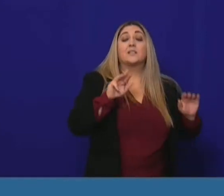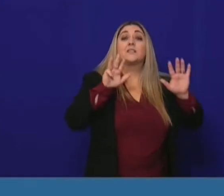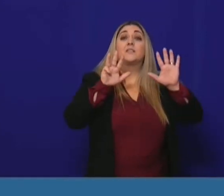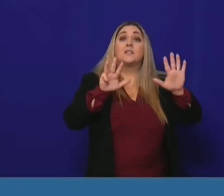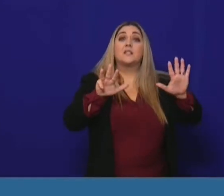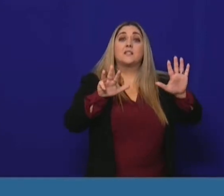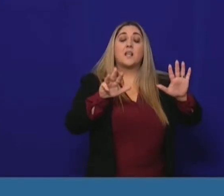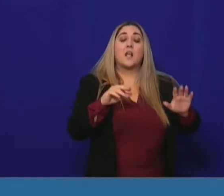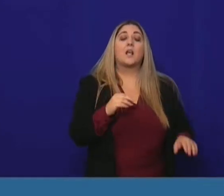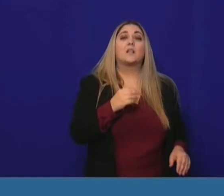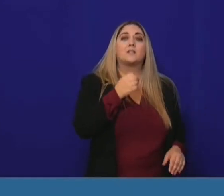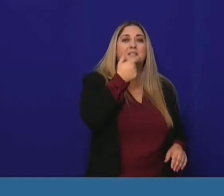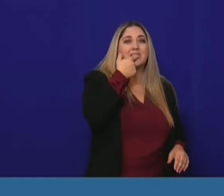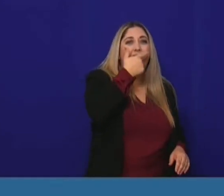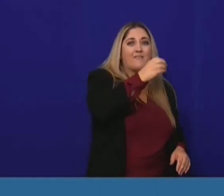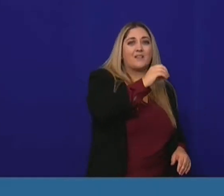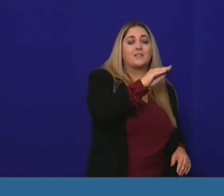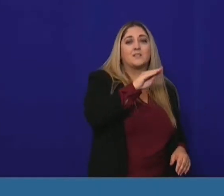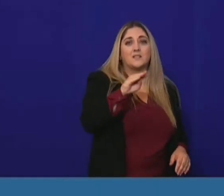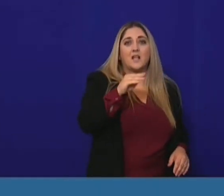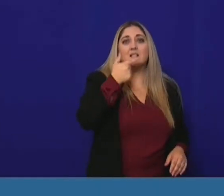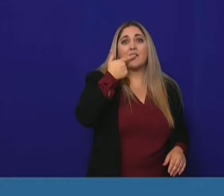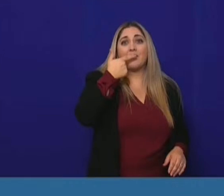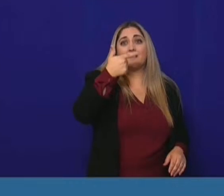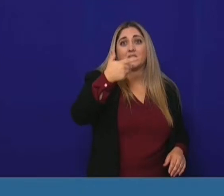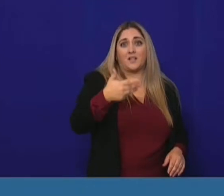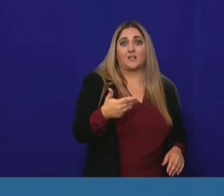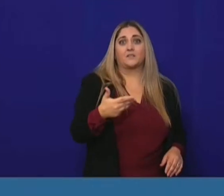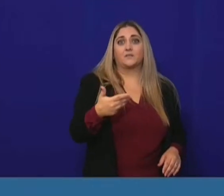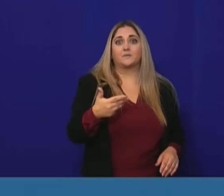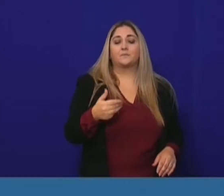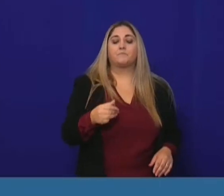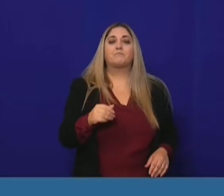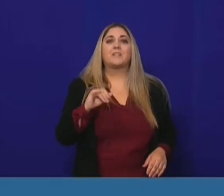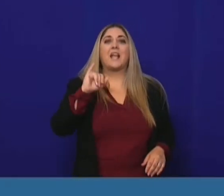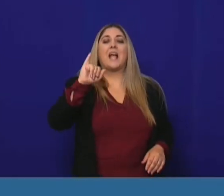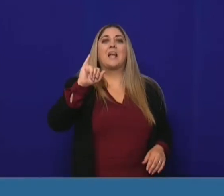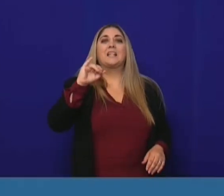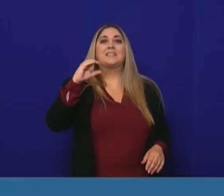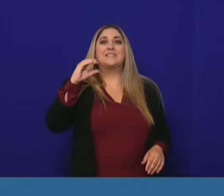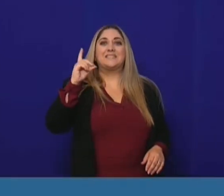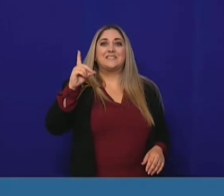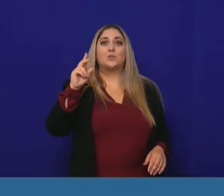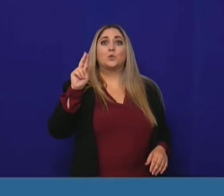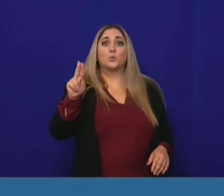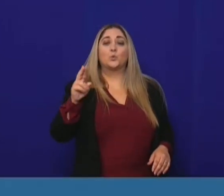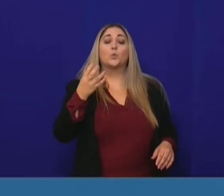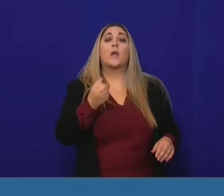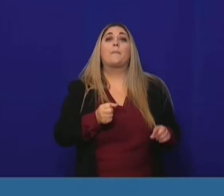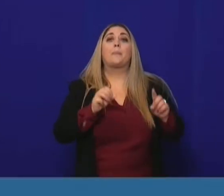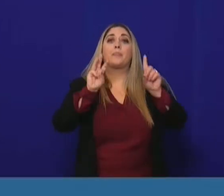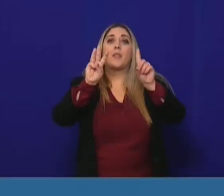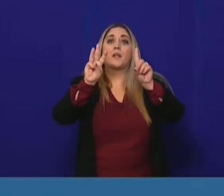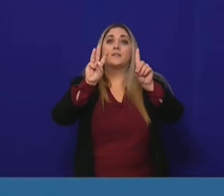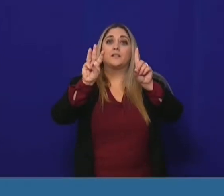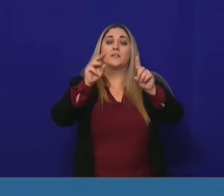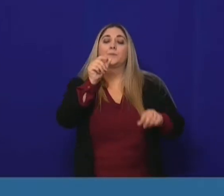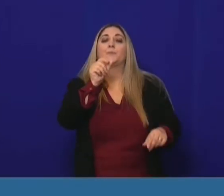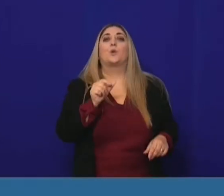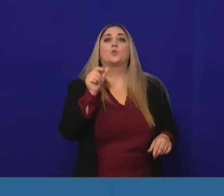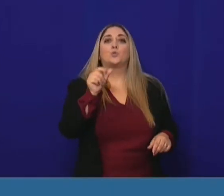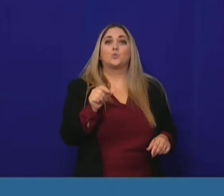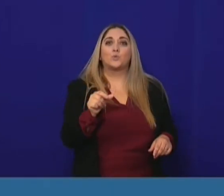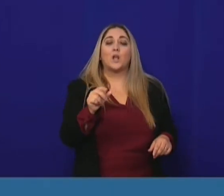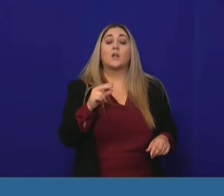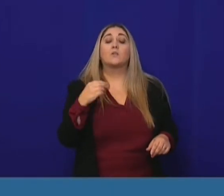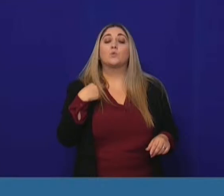oħra tal-ITU bejn 70 u 79 sena. Fl-infectious diseases unit għanna 13 persuna, fil-wards l-oħra ta'